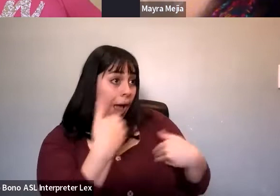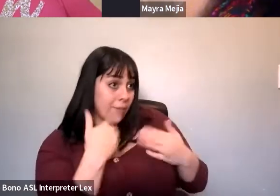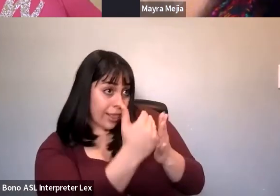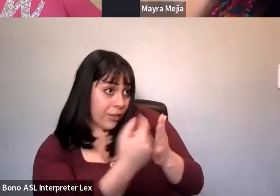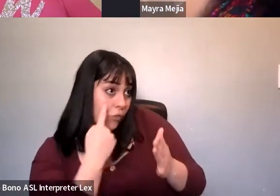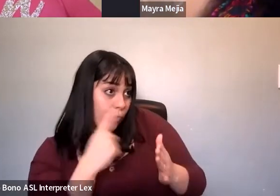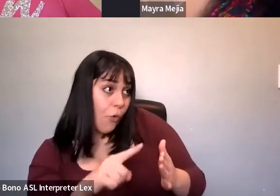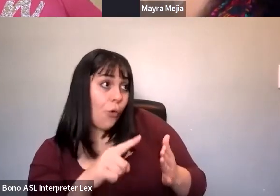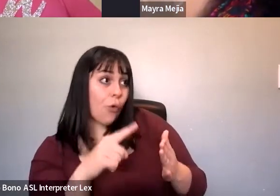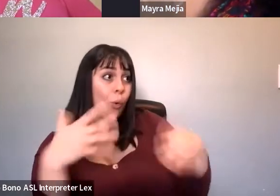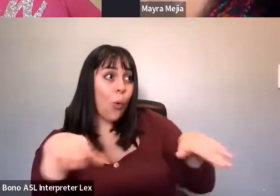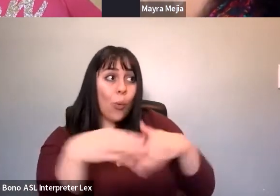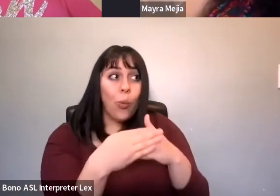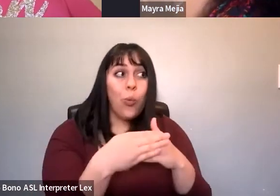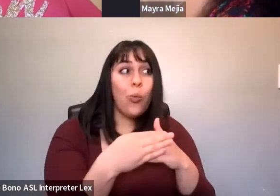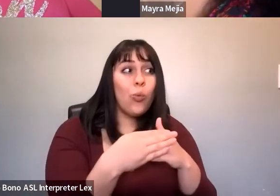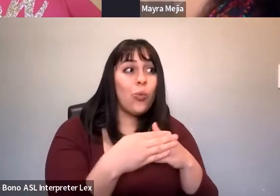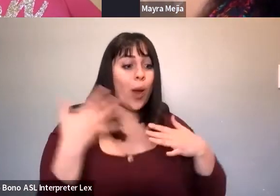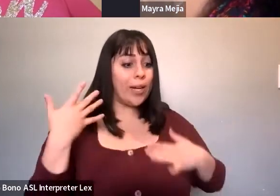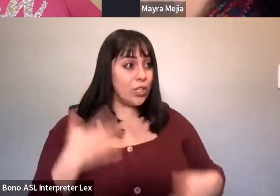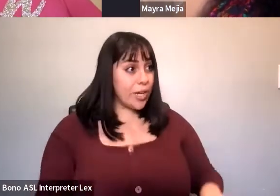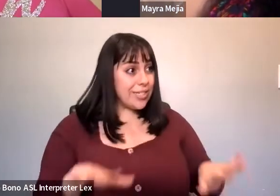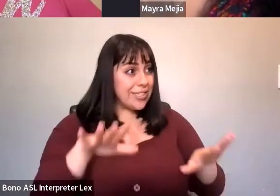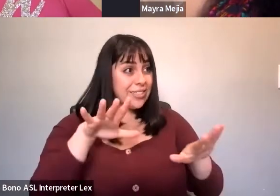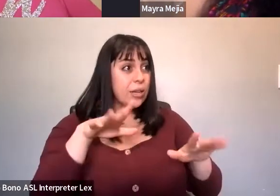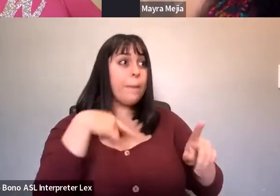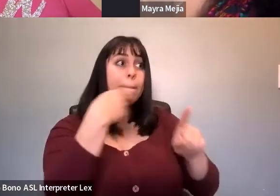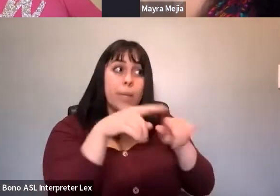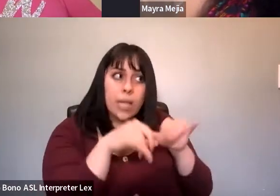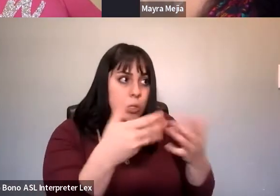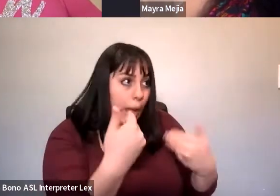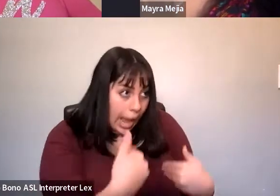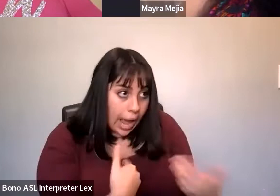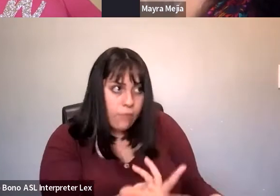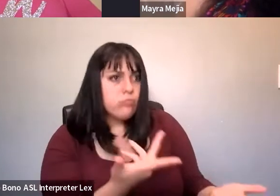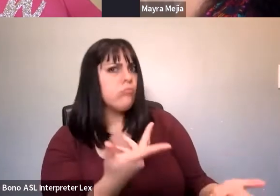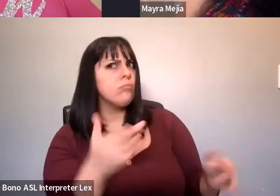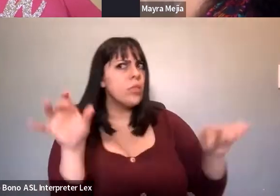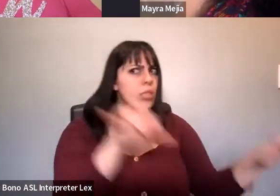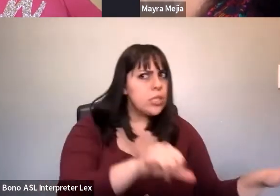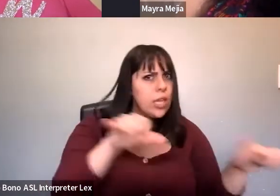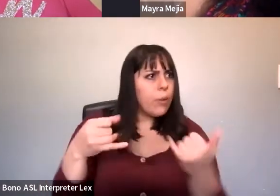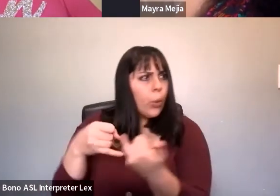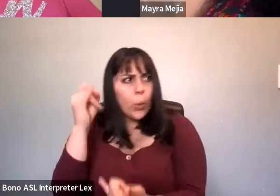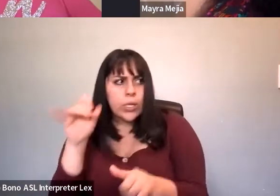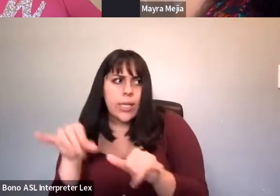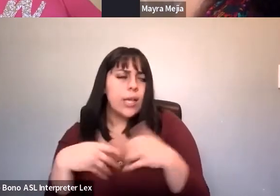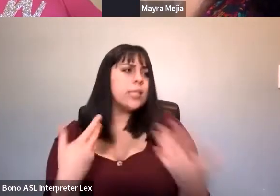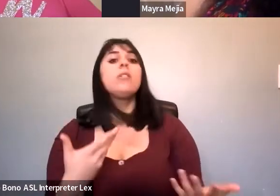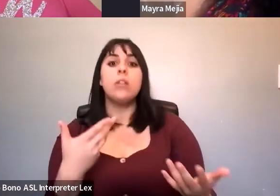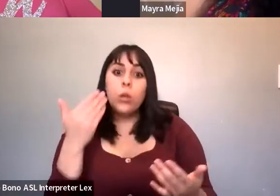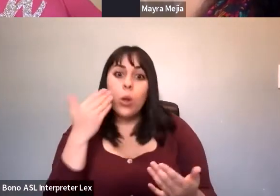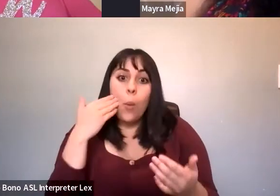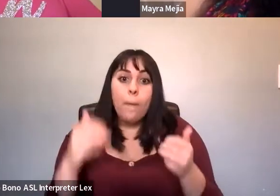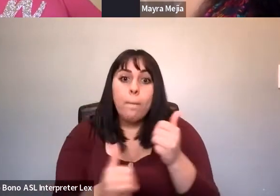size whatever, just like how they have it in straight size. Usually a lot of mainstream brands tend to do